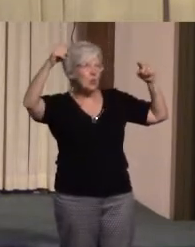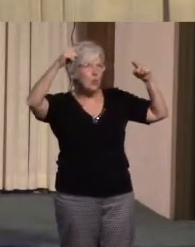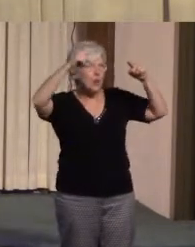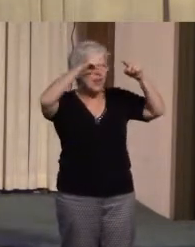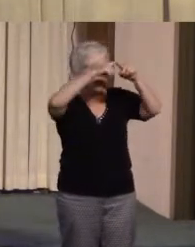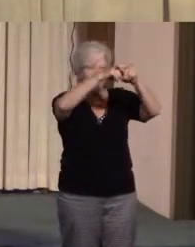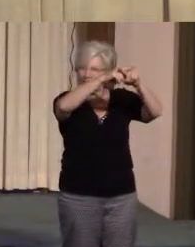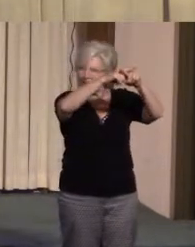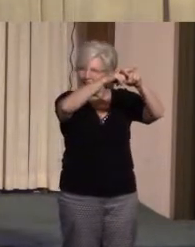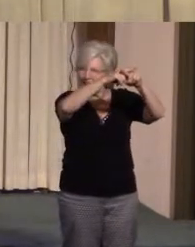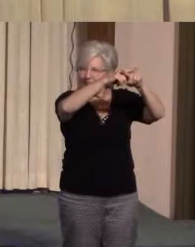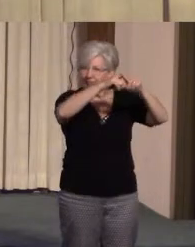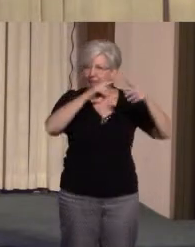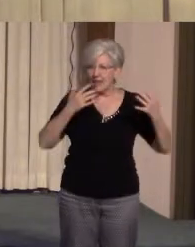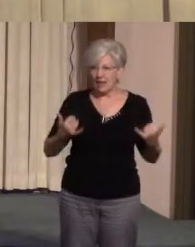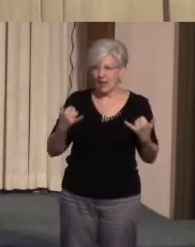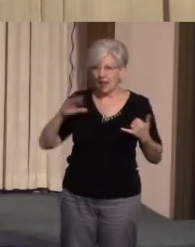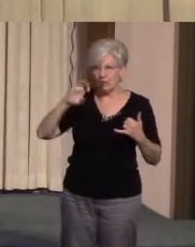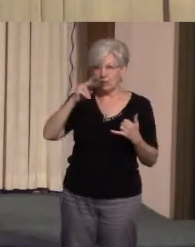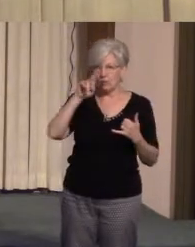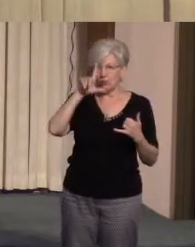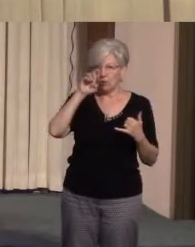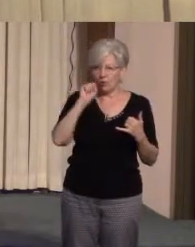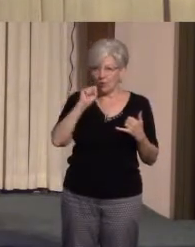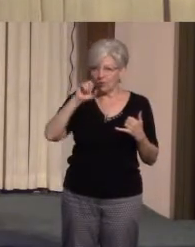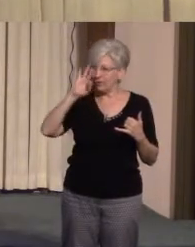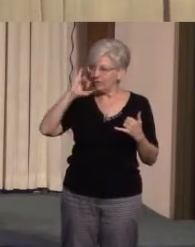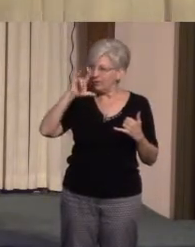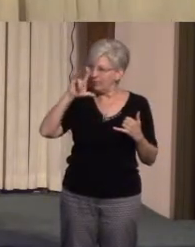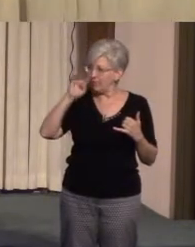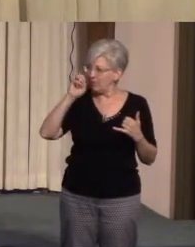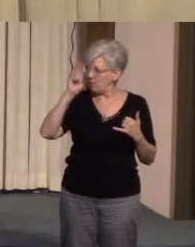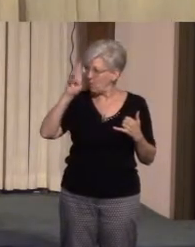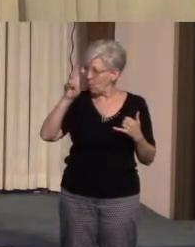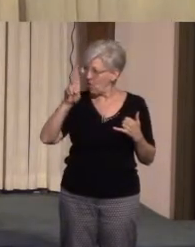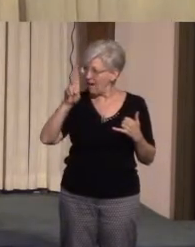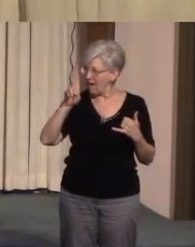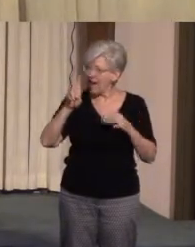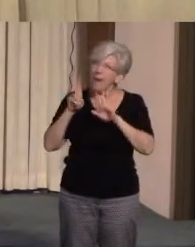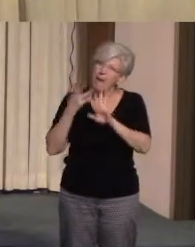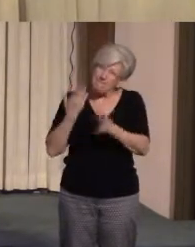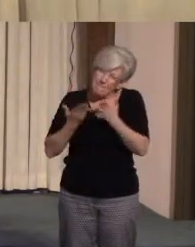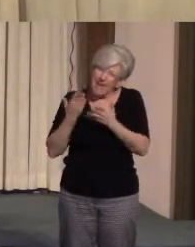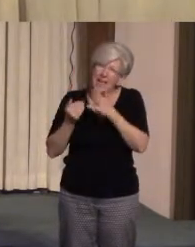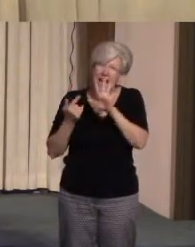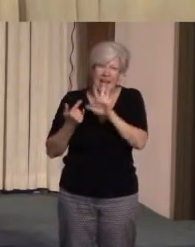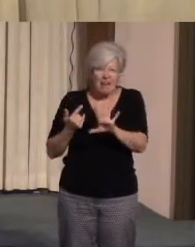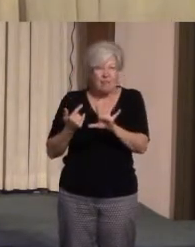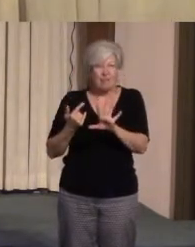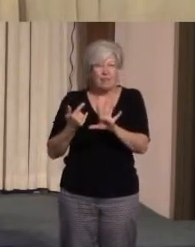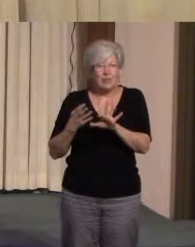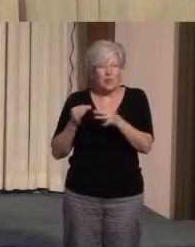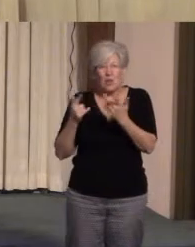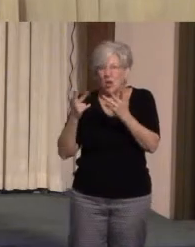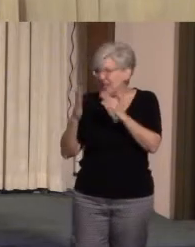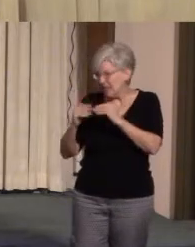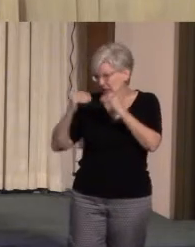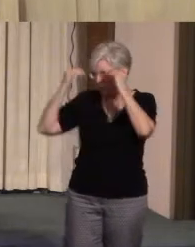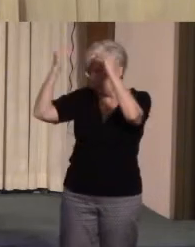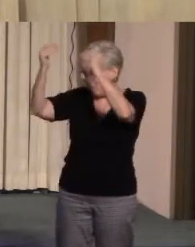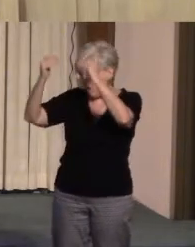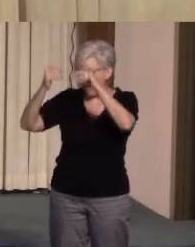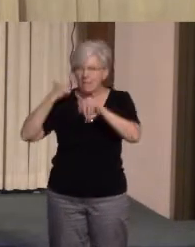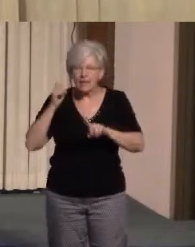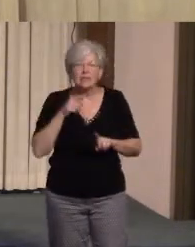of intersect a little bit. Now, Charles Fillmore, who was one of the founders of Unity, I think may have gone a bit too far because he really hung